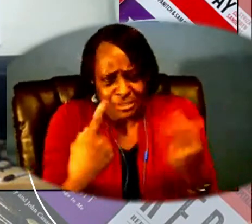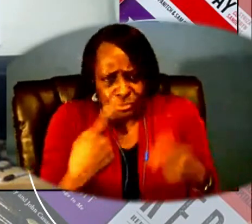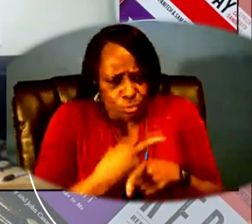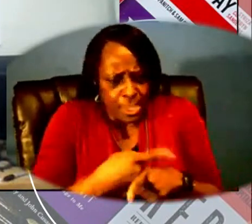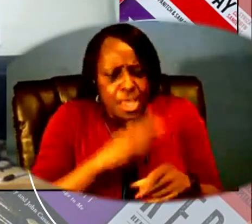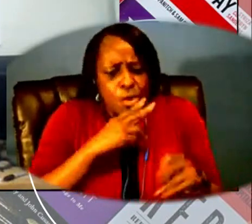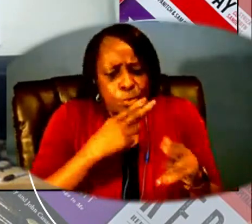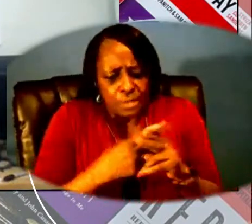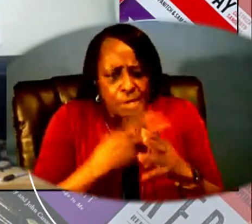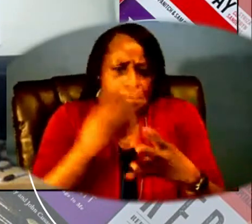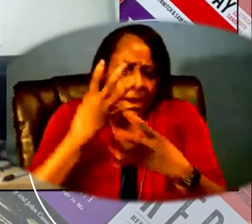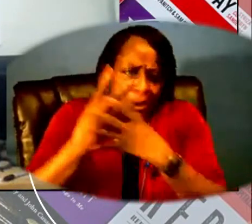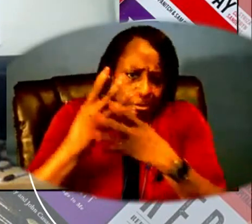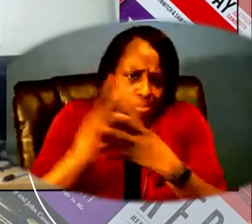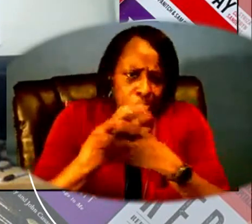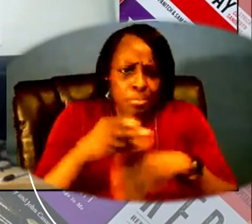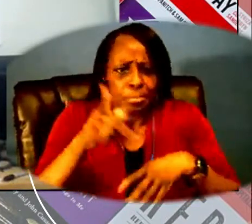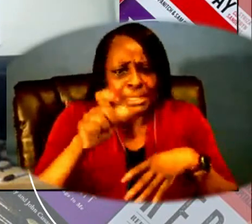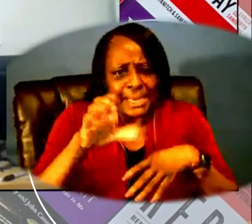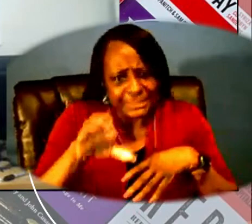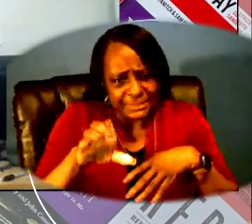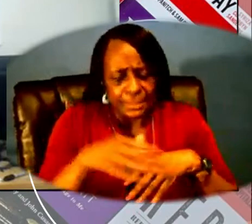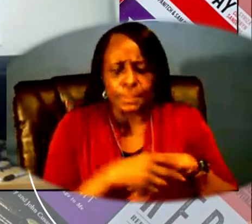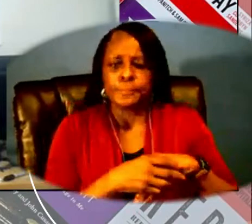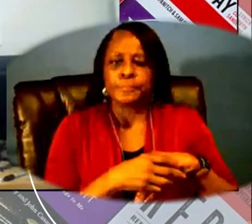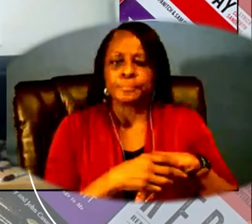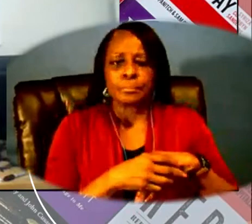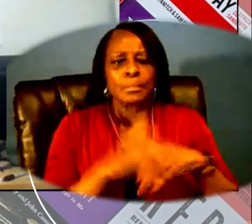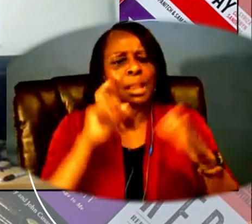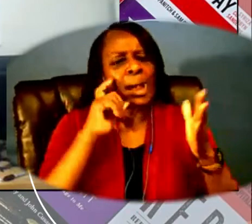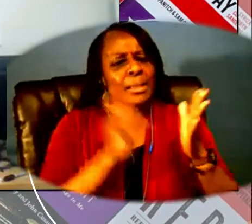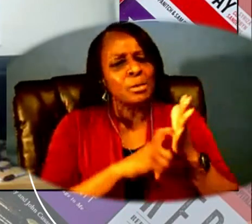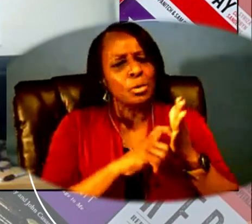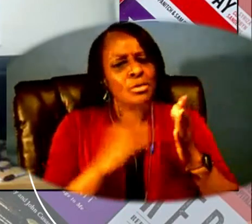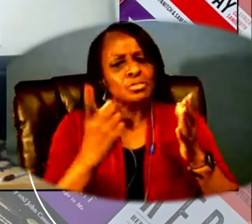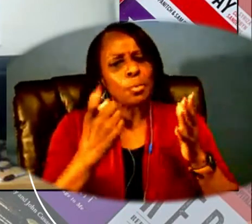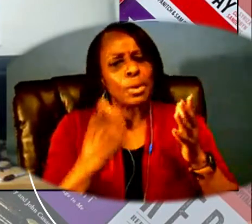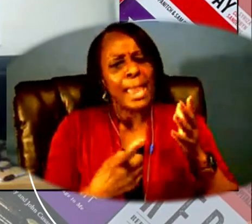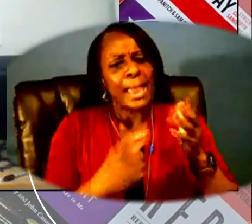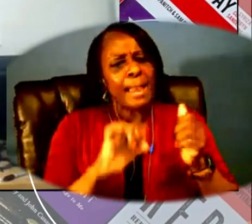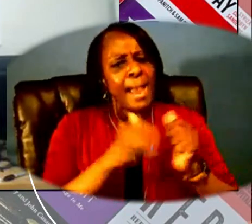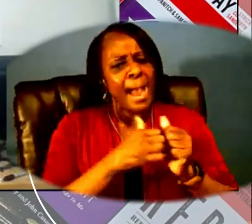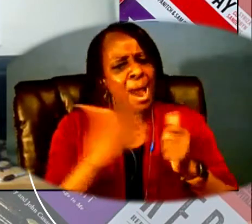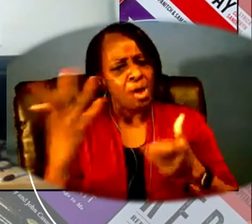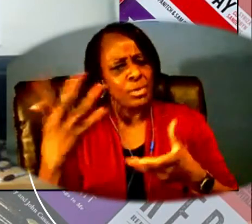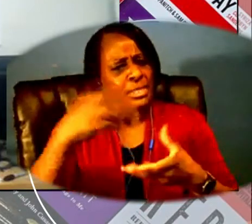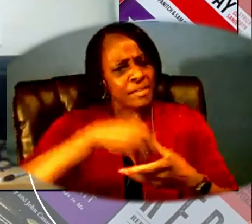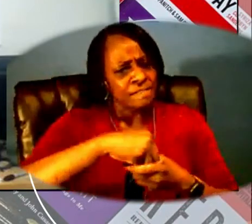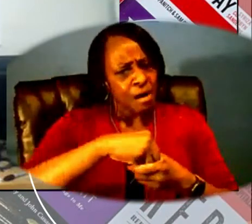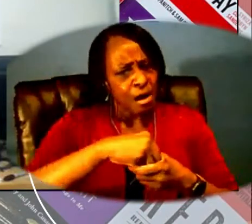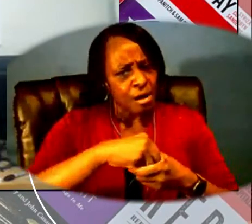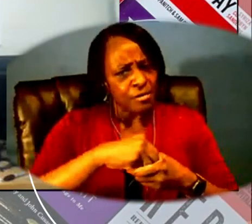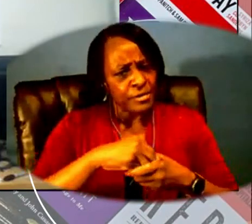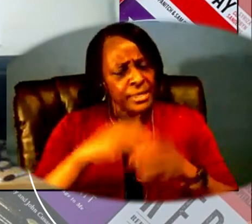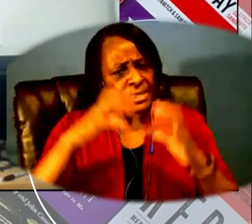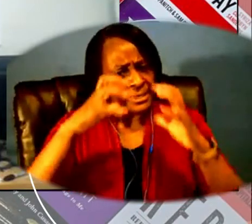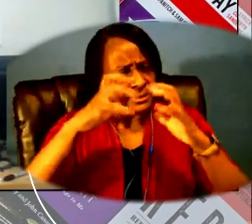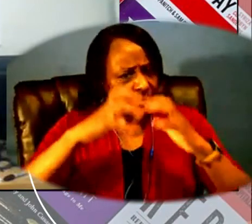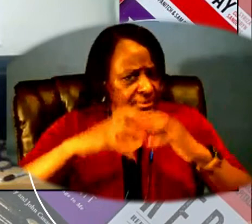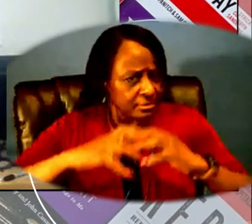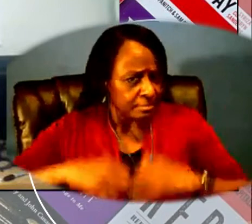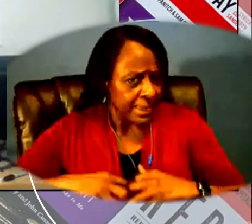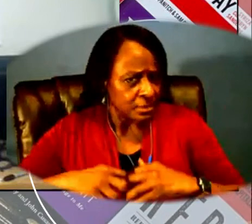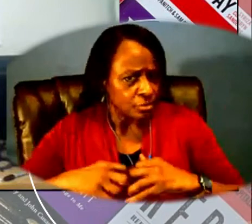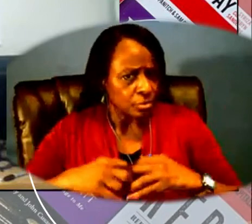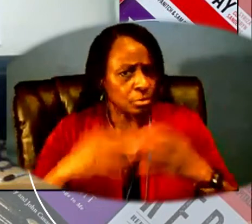about the prison industrial complex. And we had a question on here on how to be able to get involved in dismantling